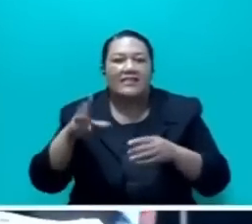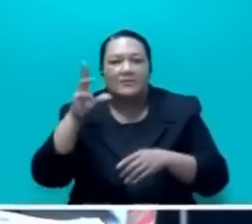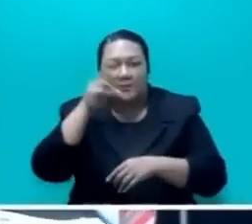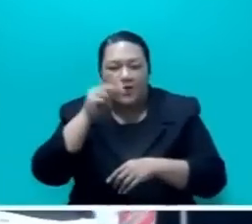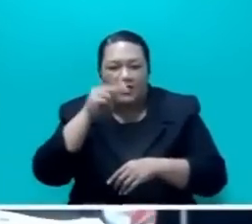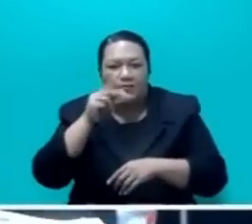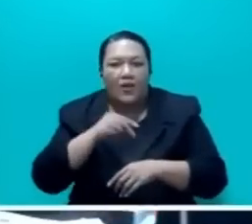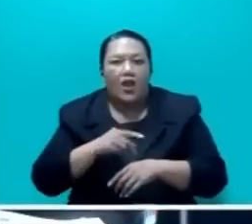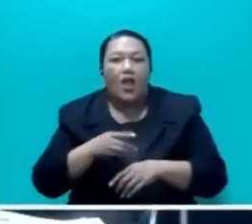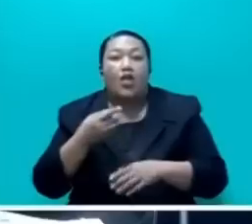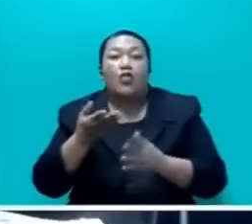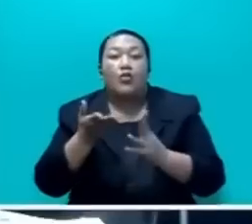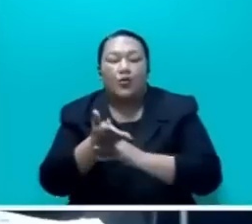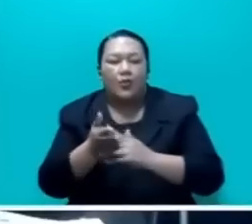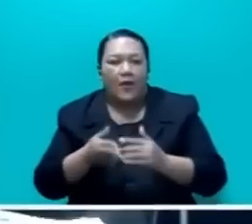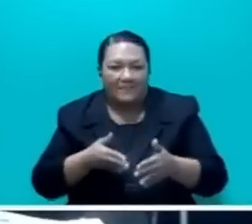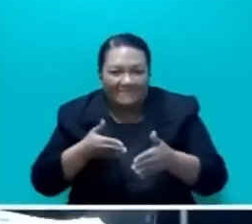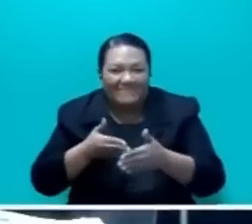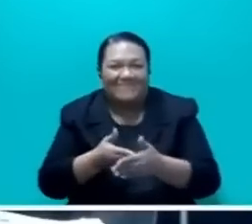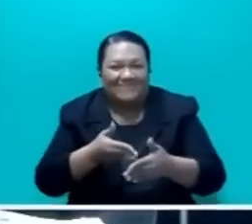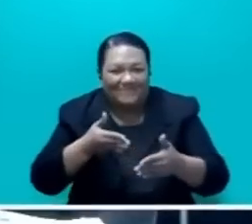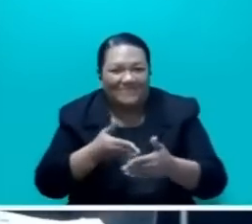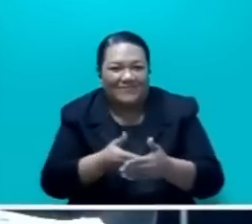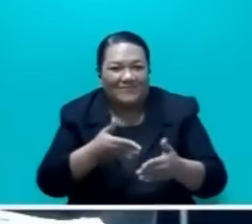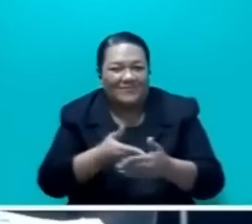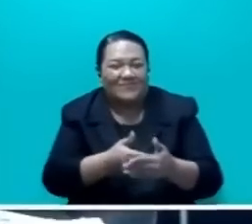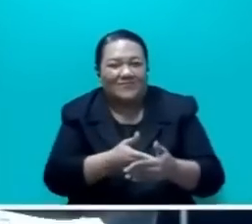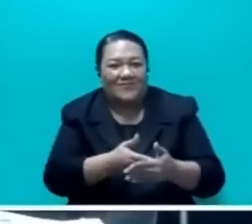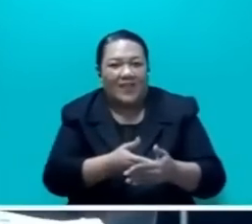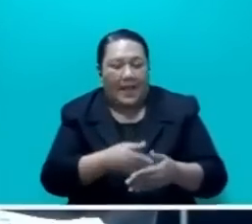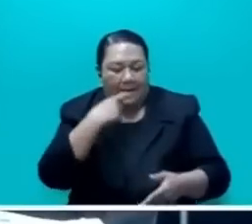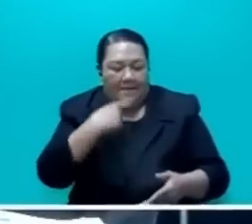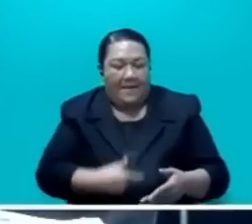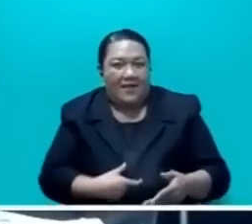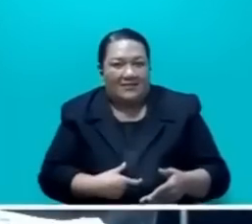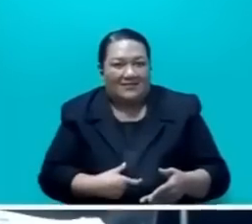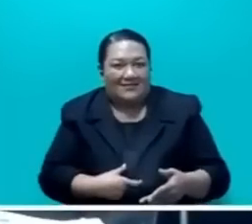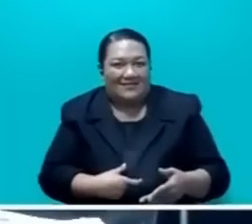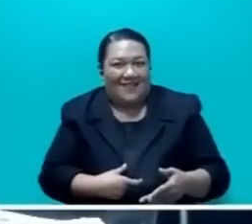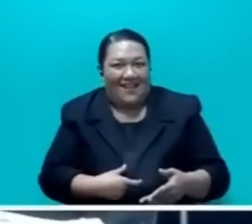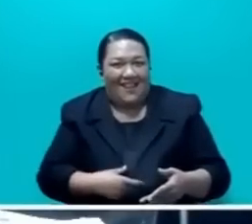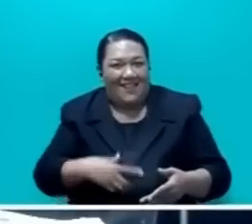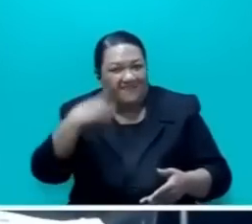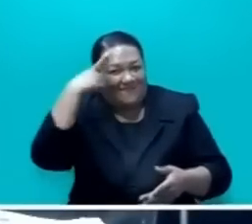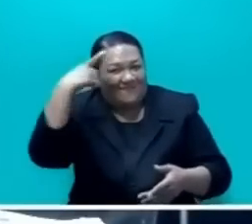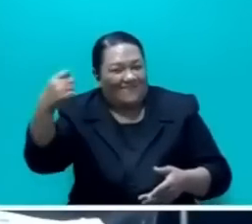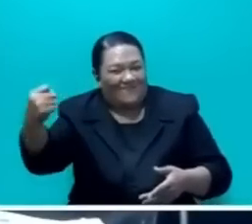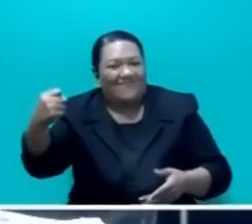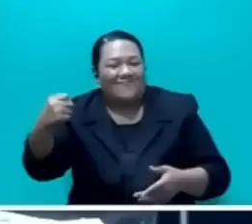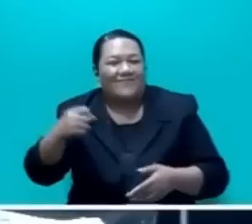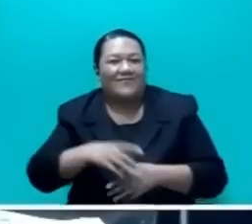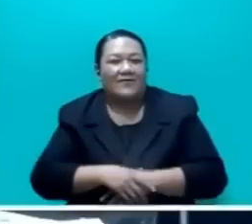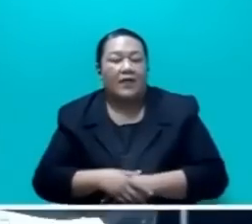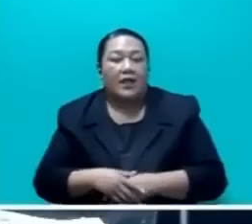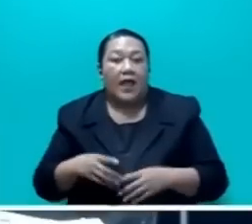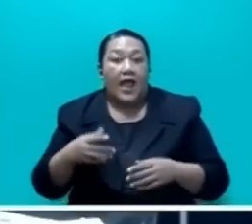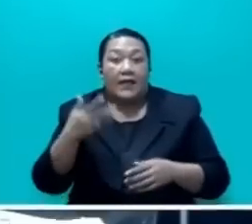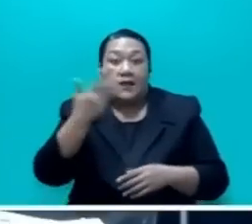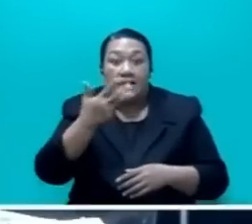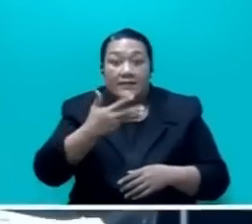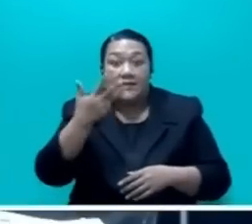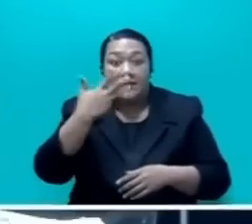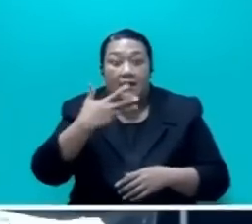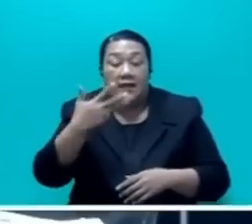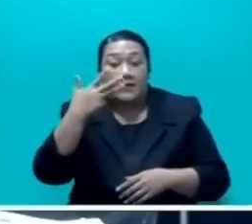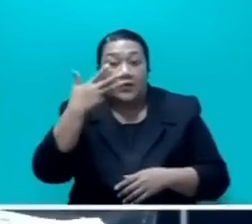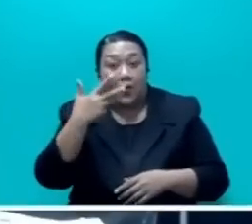dedication, personal drive, and self-determination. The theme was changed in 1991 to striving for